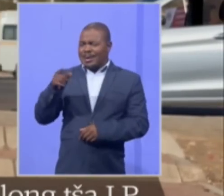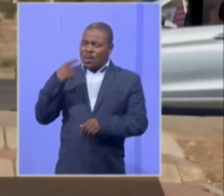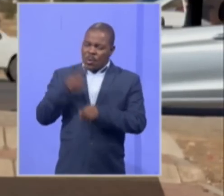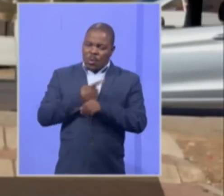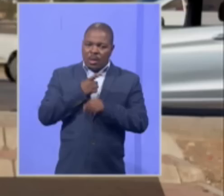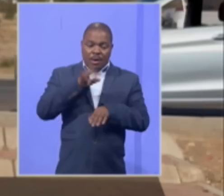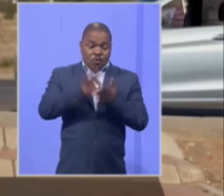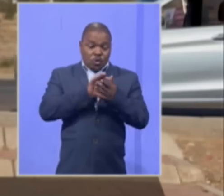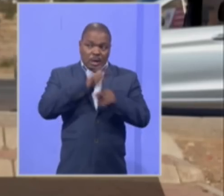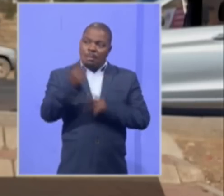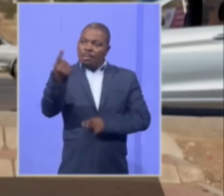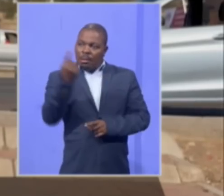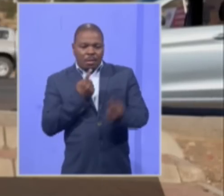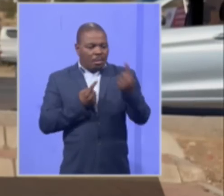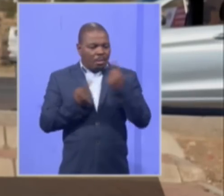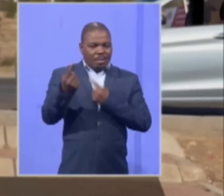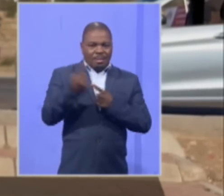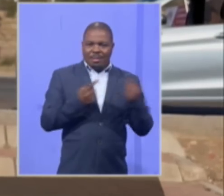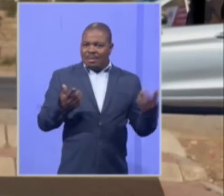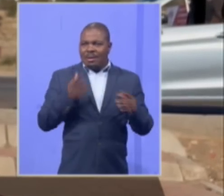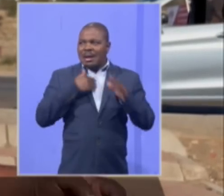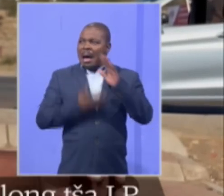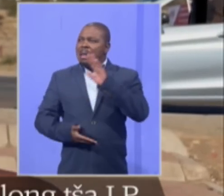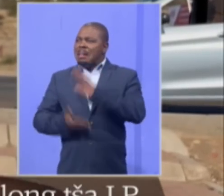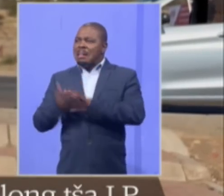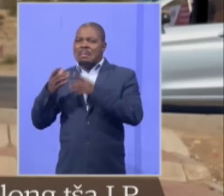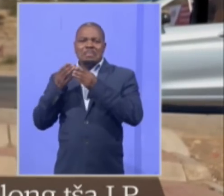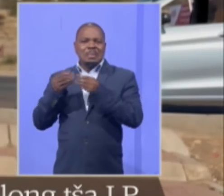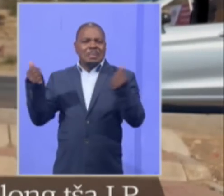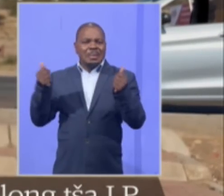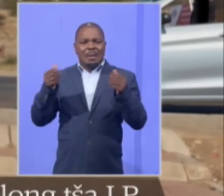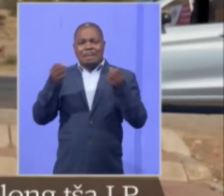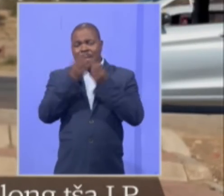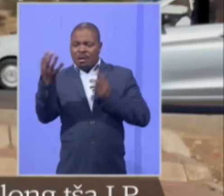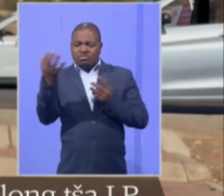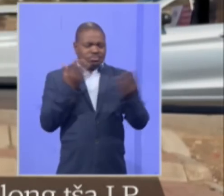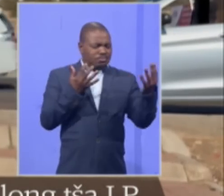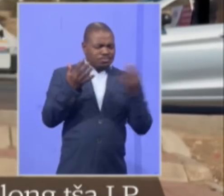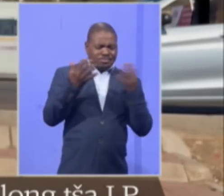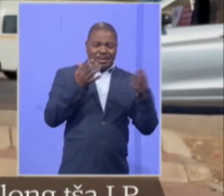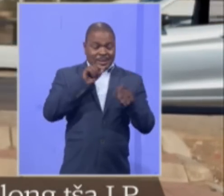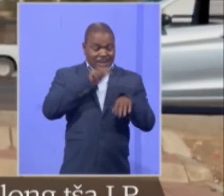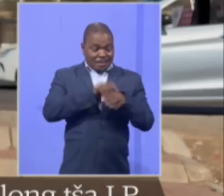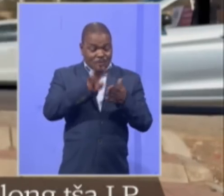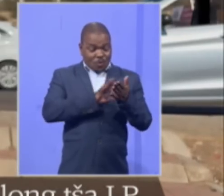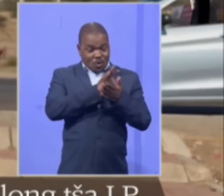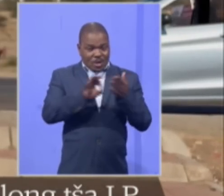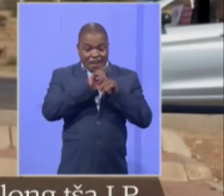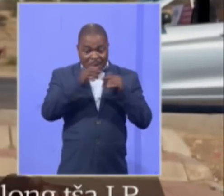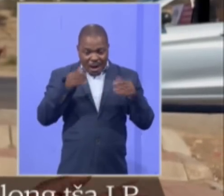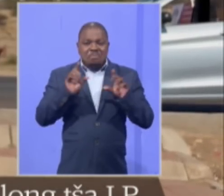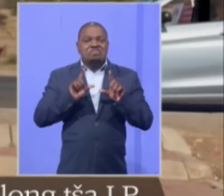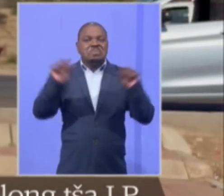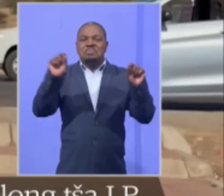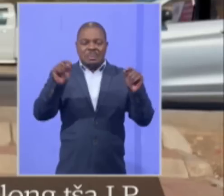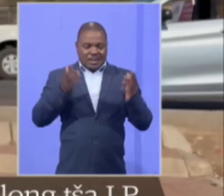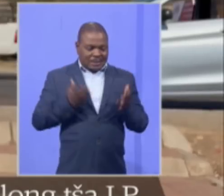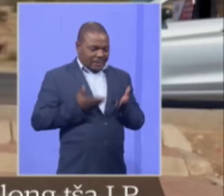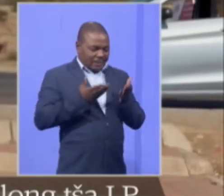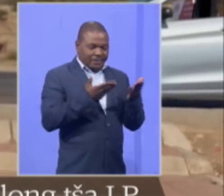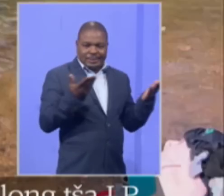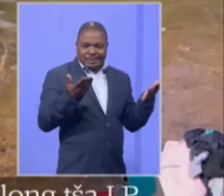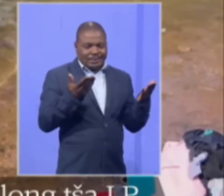ge ba re go ka re ile ka re ke mangelo ya diketekete ba le mo gaufi le rena ba nyaka boutu ba re tlhokomele ka ditirelo ka moka ba je se ka